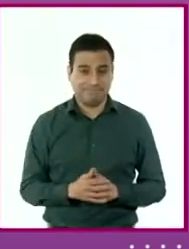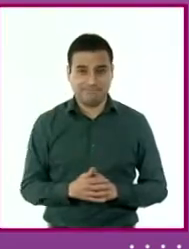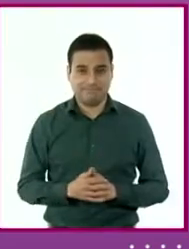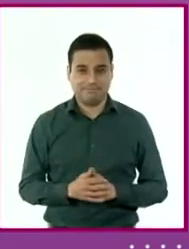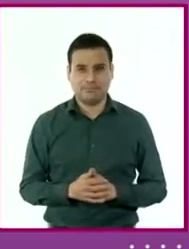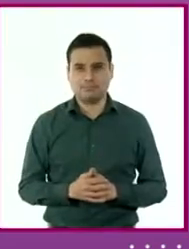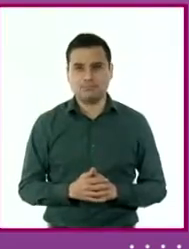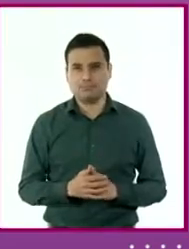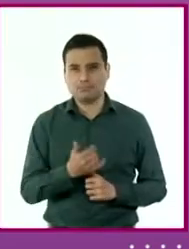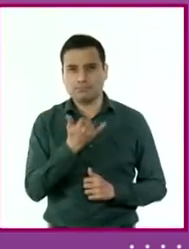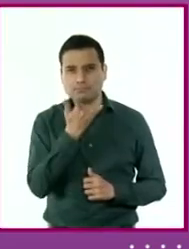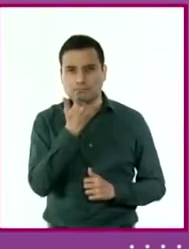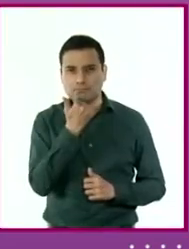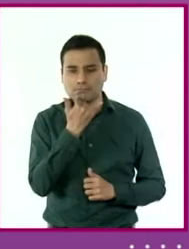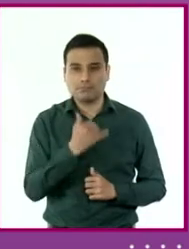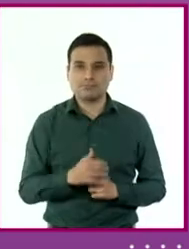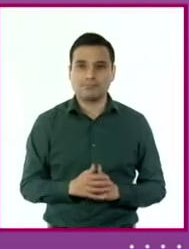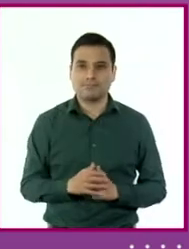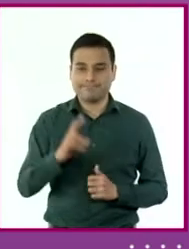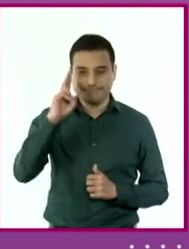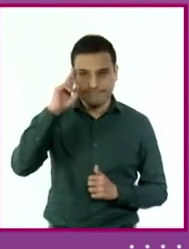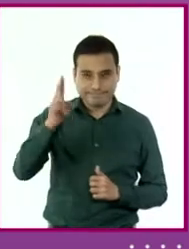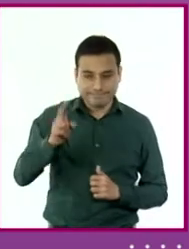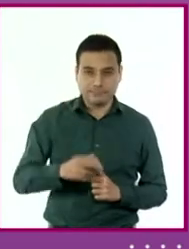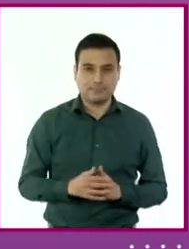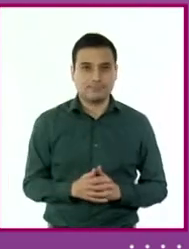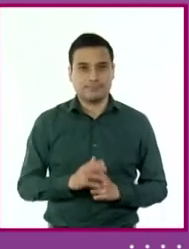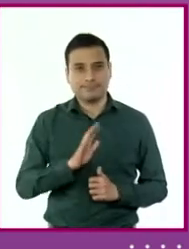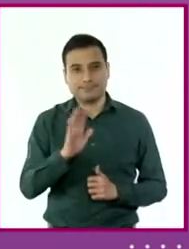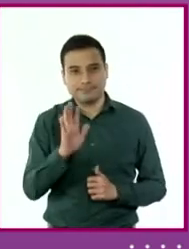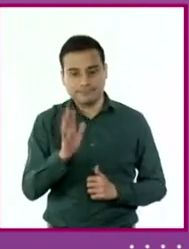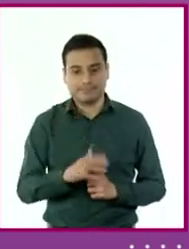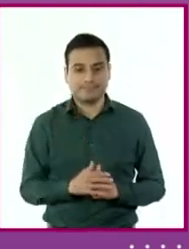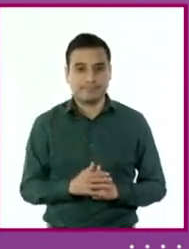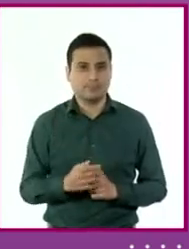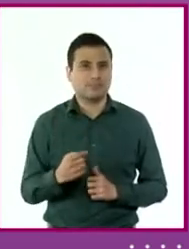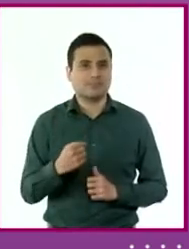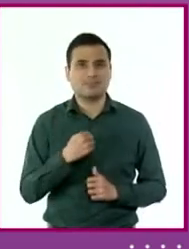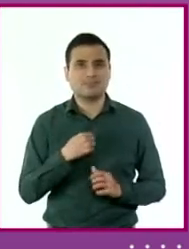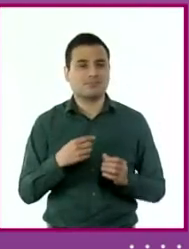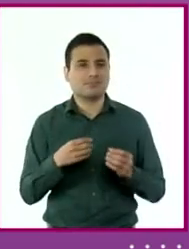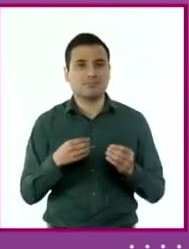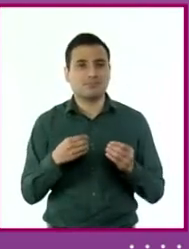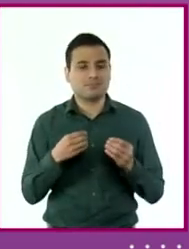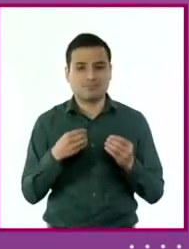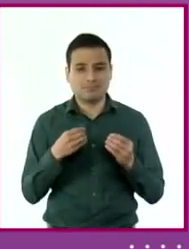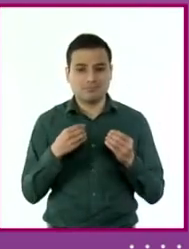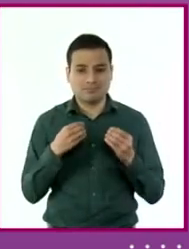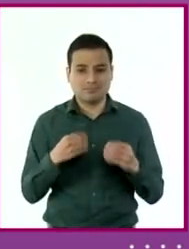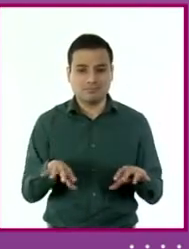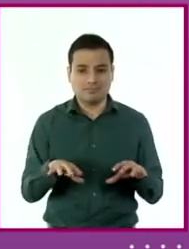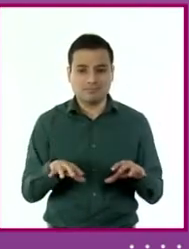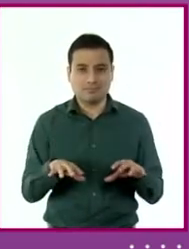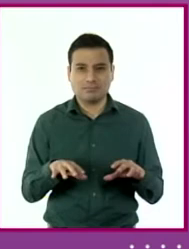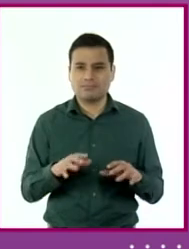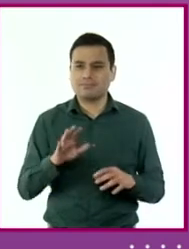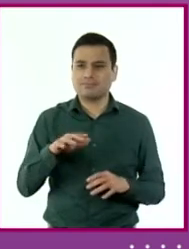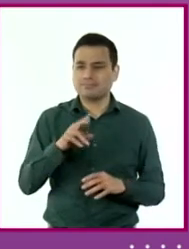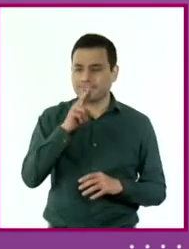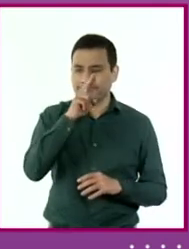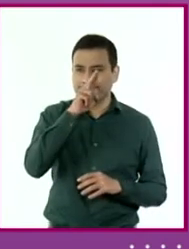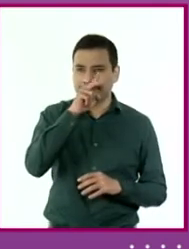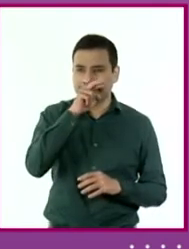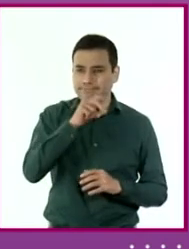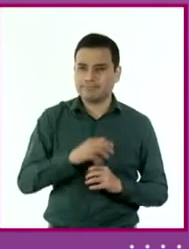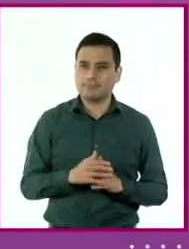Sorry. Hello. Hi, I'm lost. Don't worry, no problem.